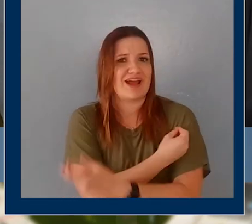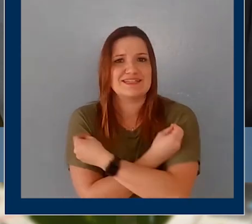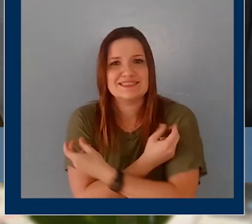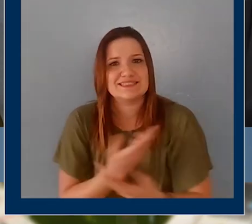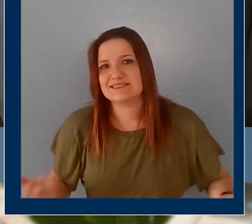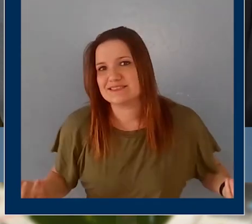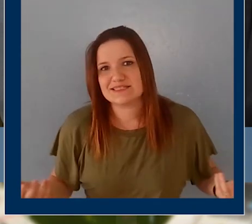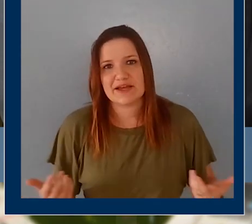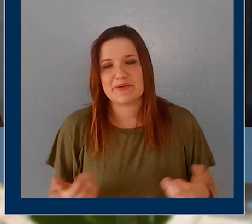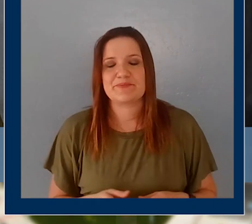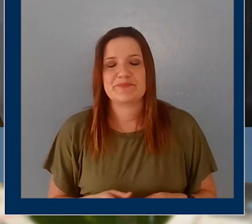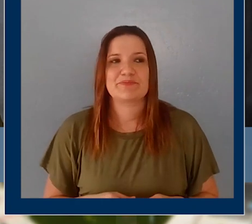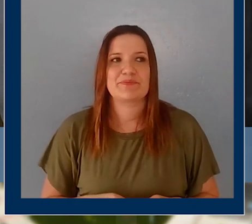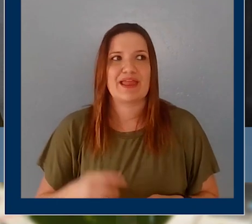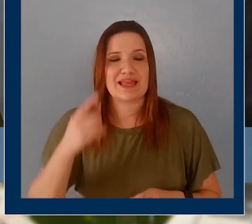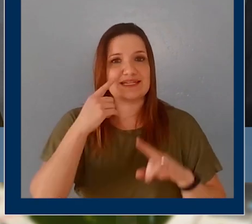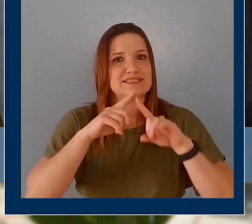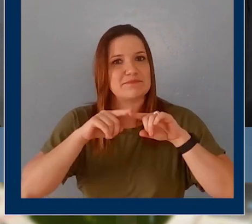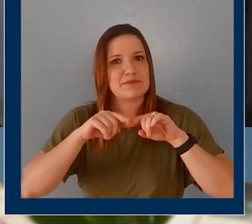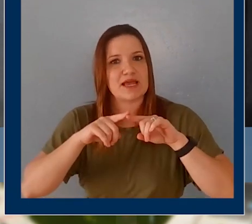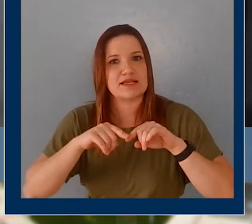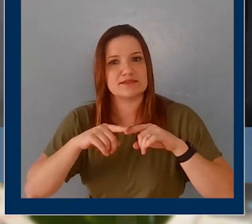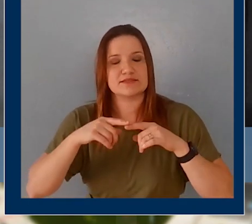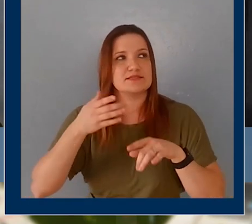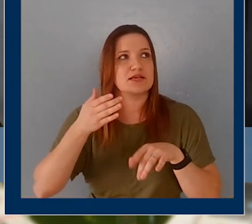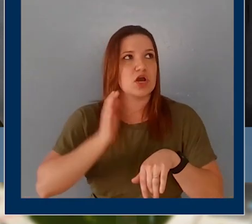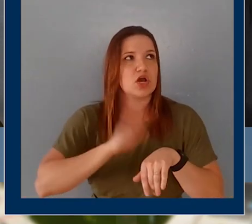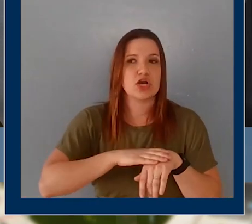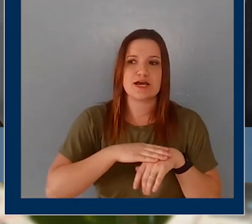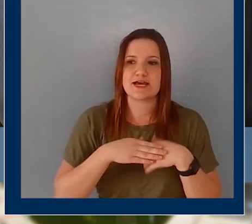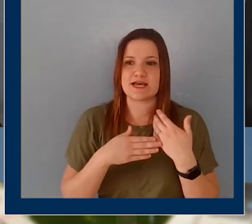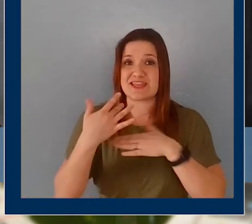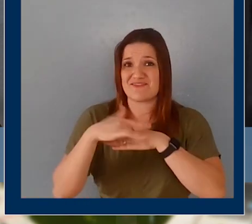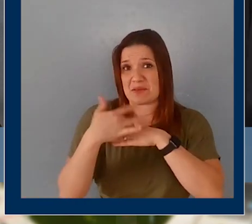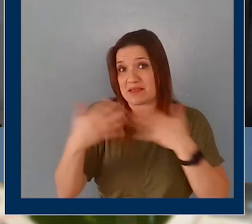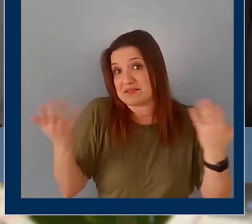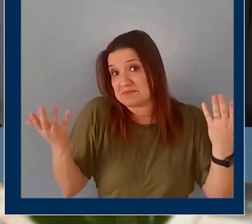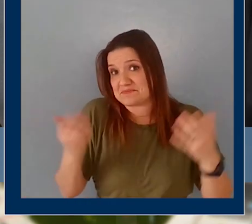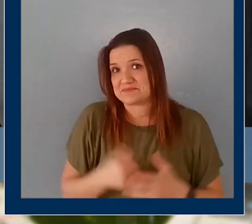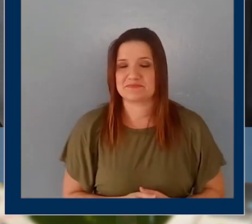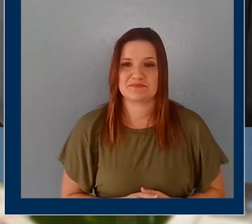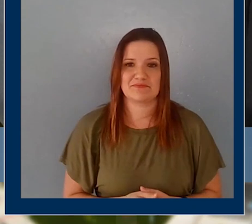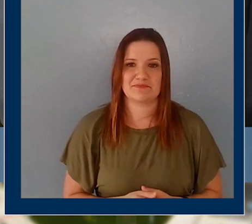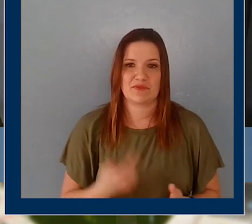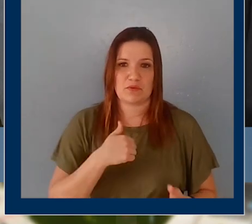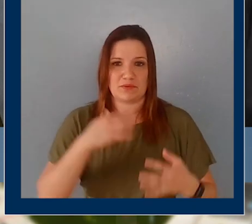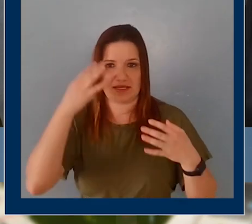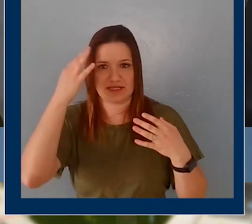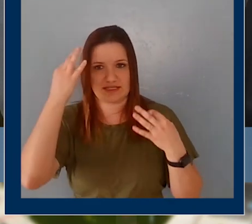really depends on the availability. We decided the workflows are quite